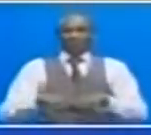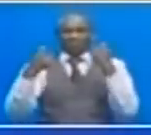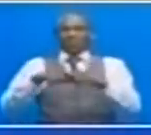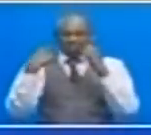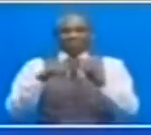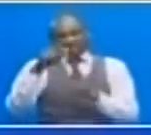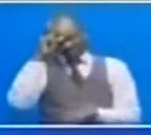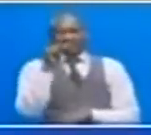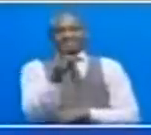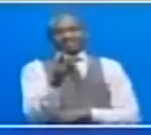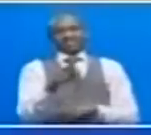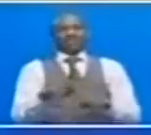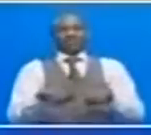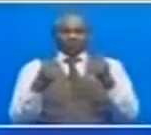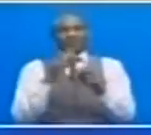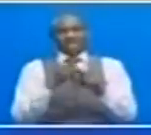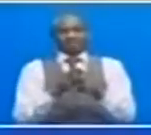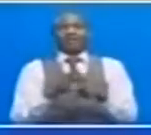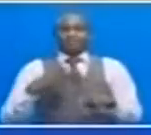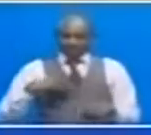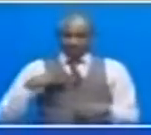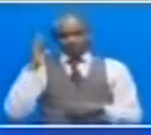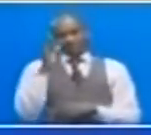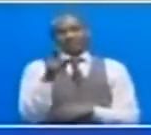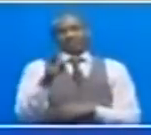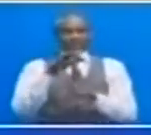to try and delegitimize government and undermine the people's will.